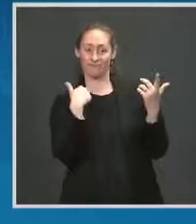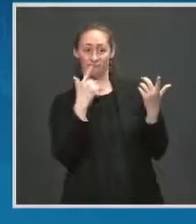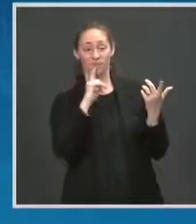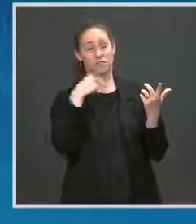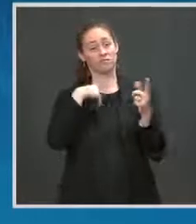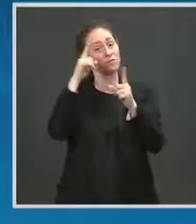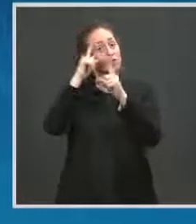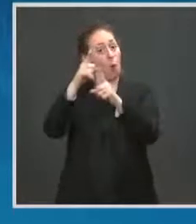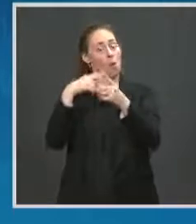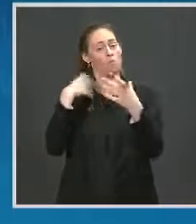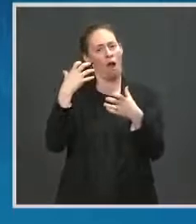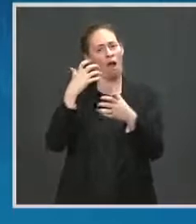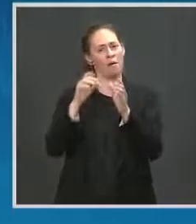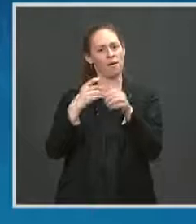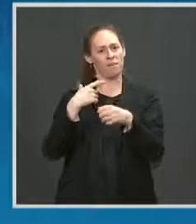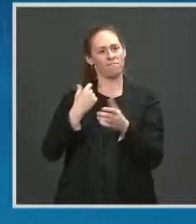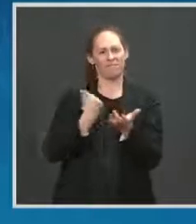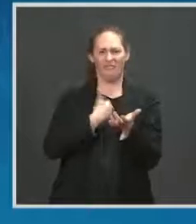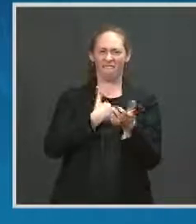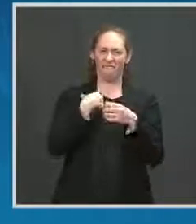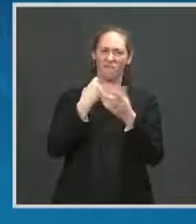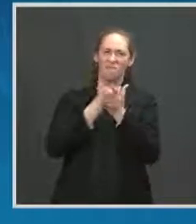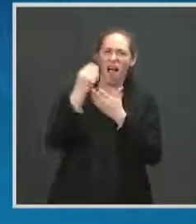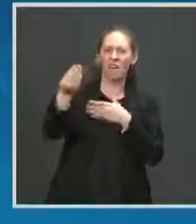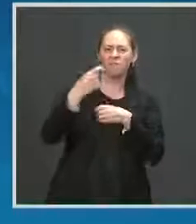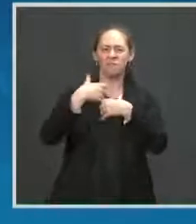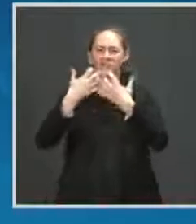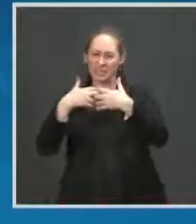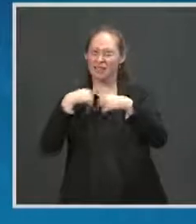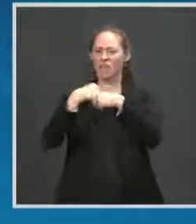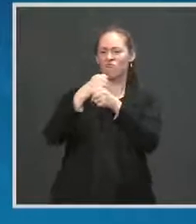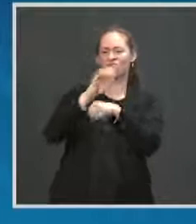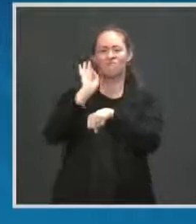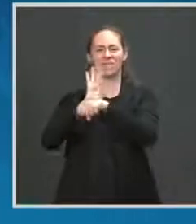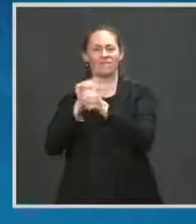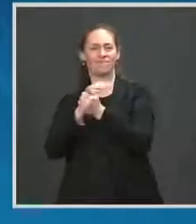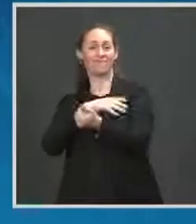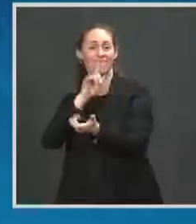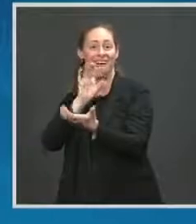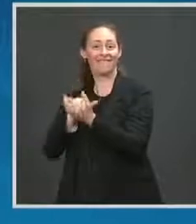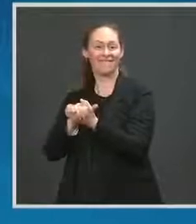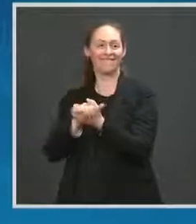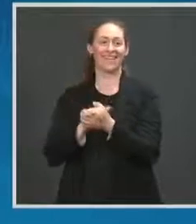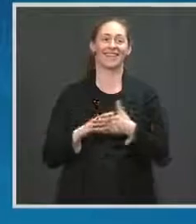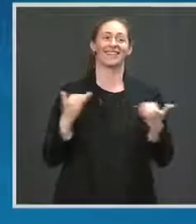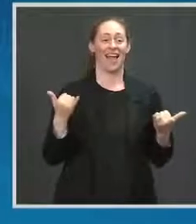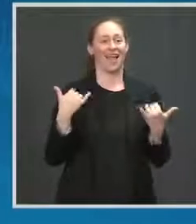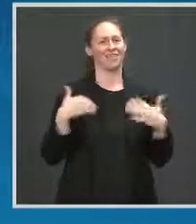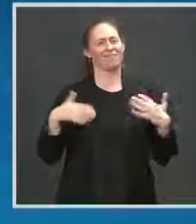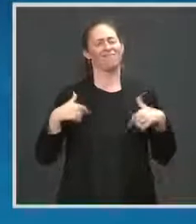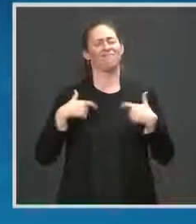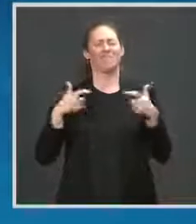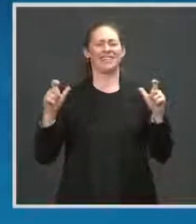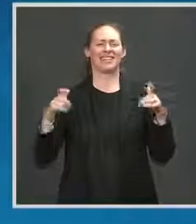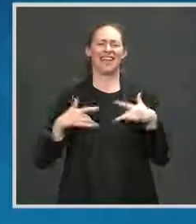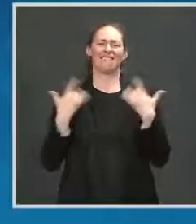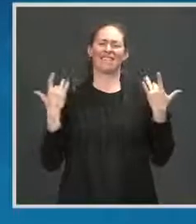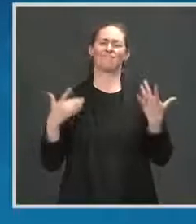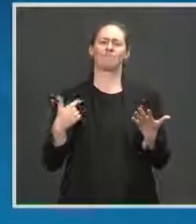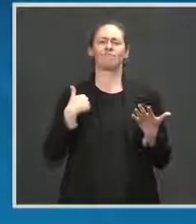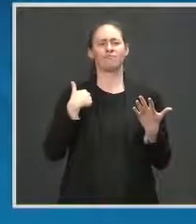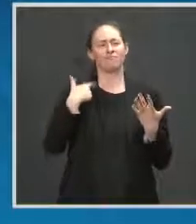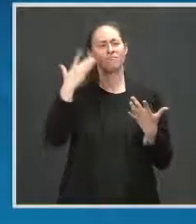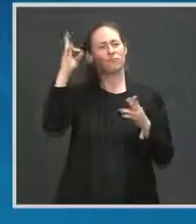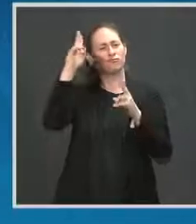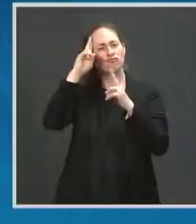start my own business with my wife. And now for the main event. It is my honor today to introduce our guests on behalf of